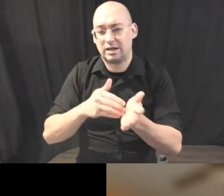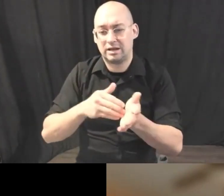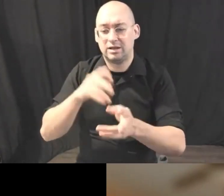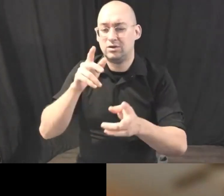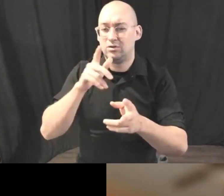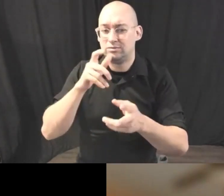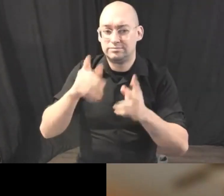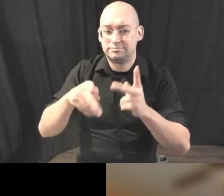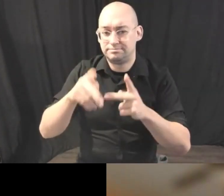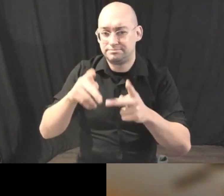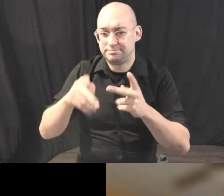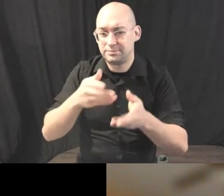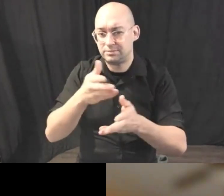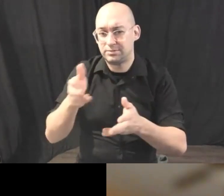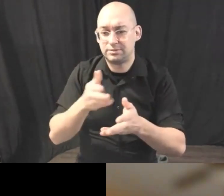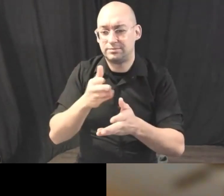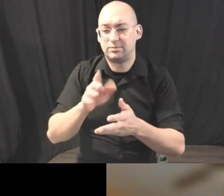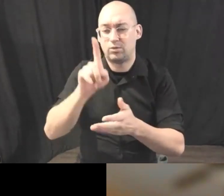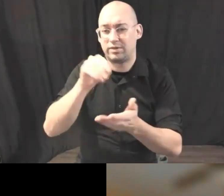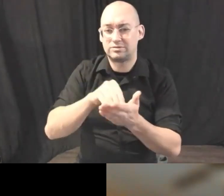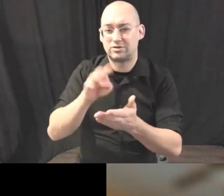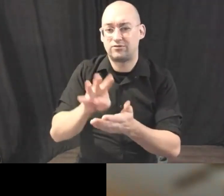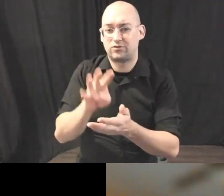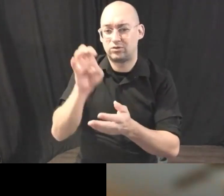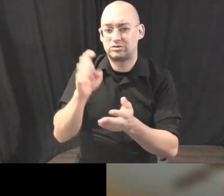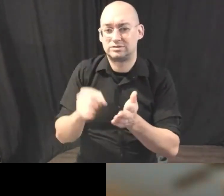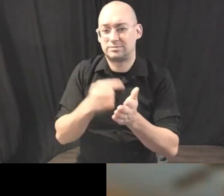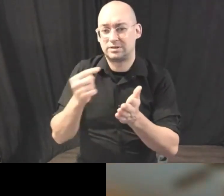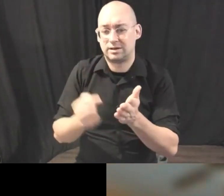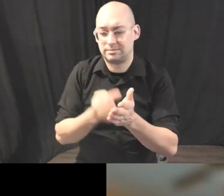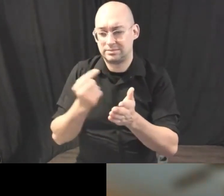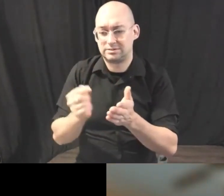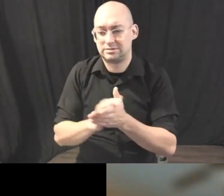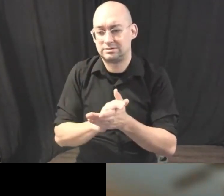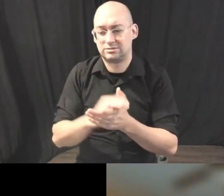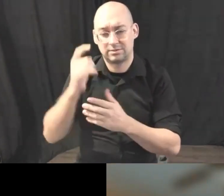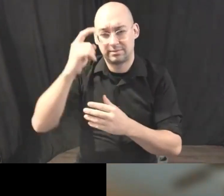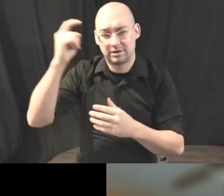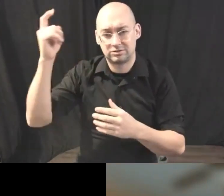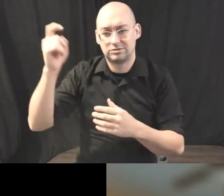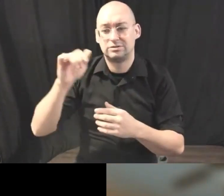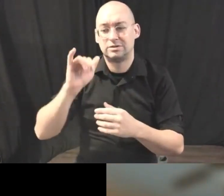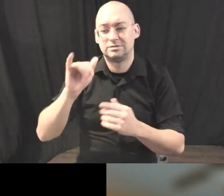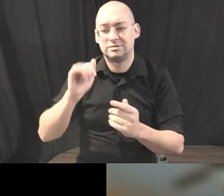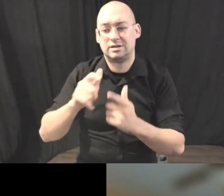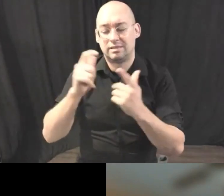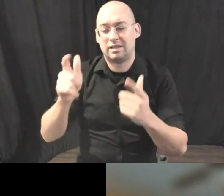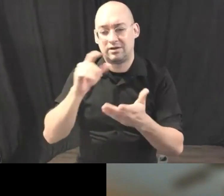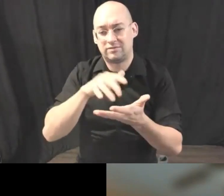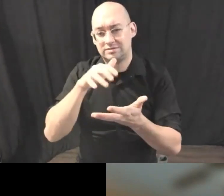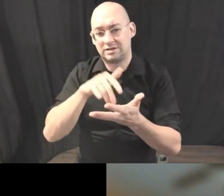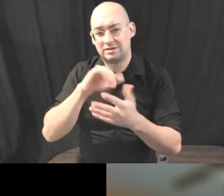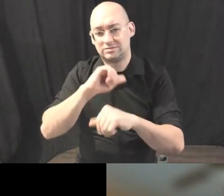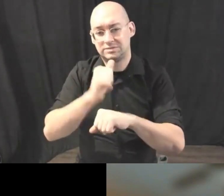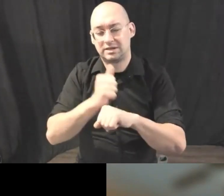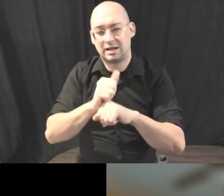that we've had was as high as 1,400 at the Community Convention Center at one time. You can imagine, and that was a lot when a lot of those settings that I just referenced had to utilize